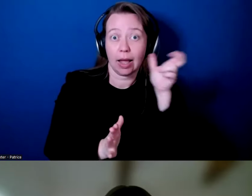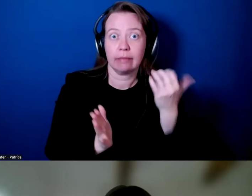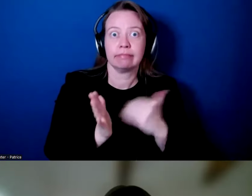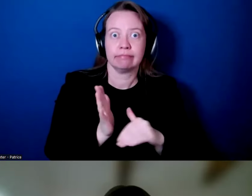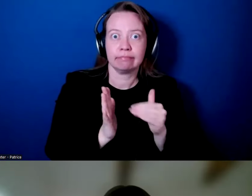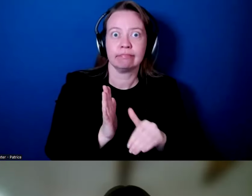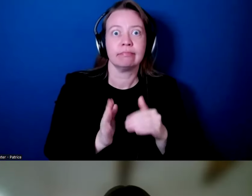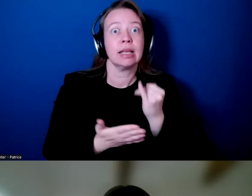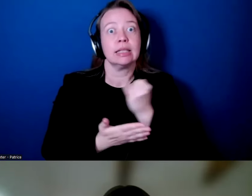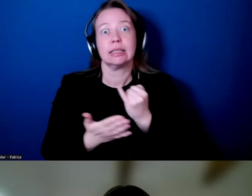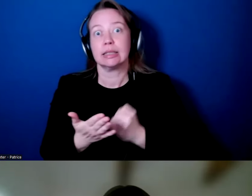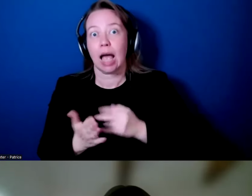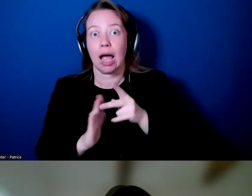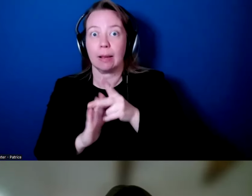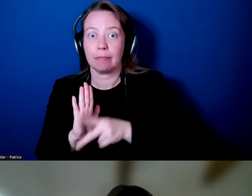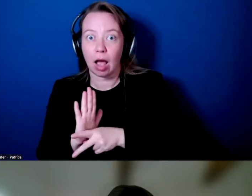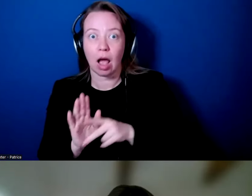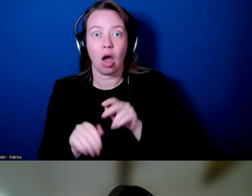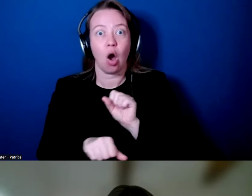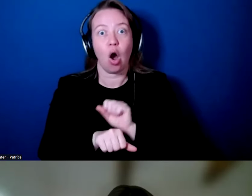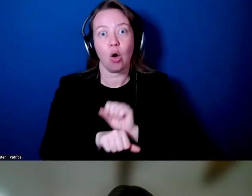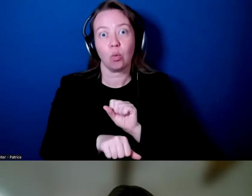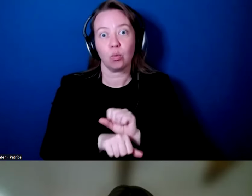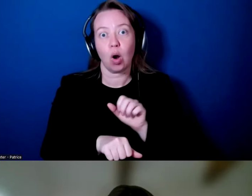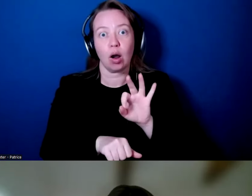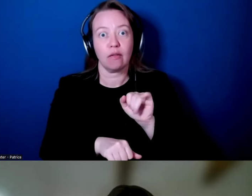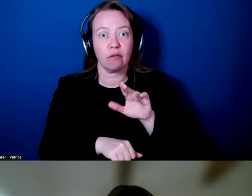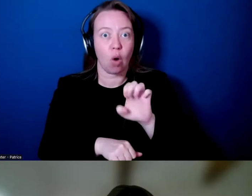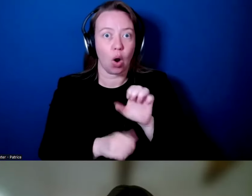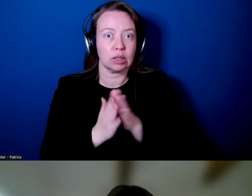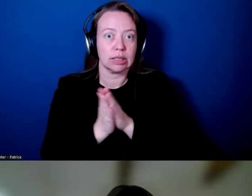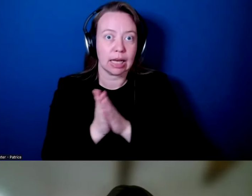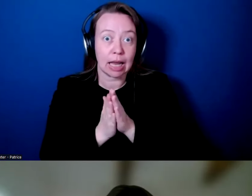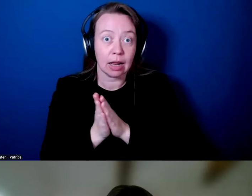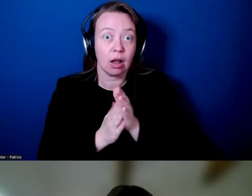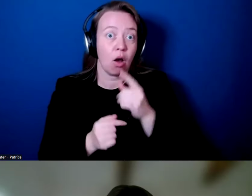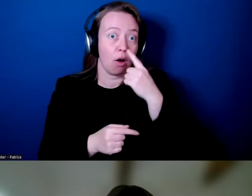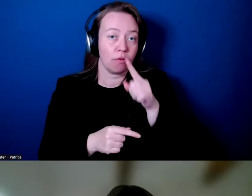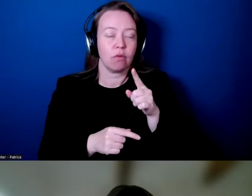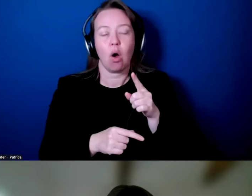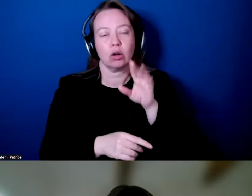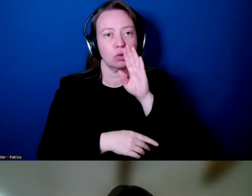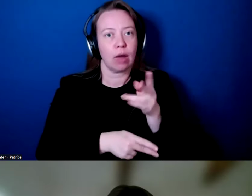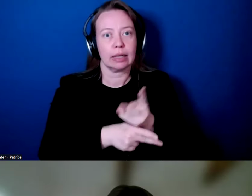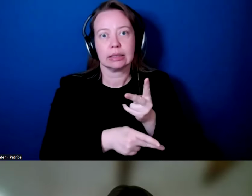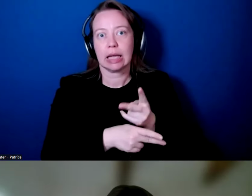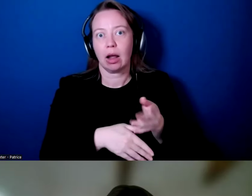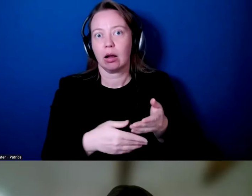designing policy or workforce initiatives focused on family caregivers or direct care professionals